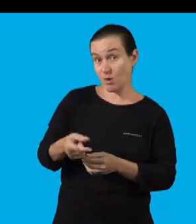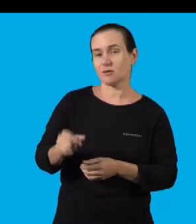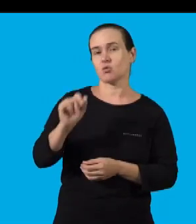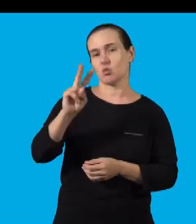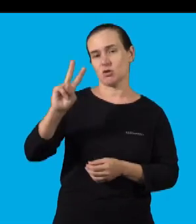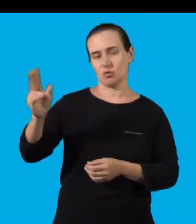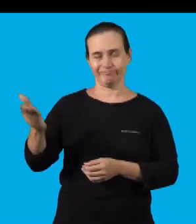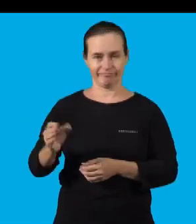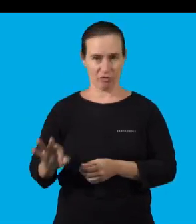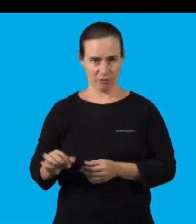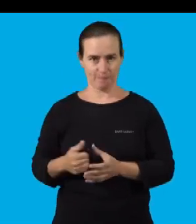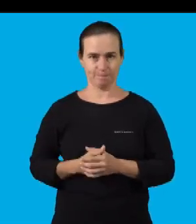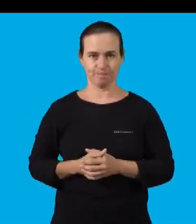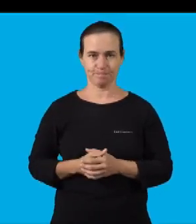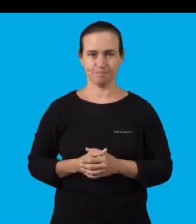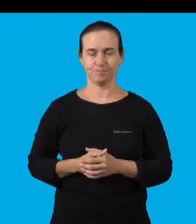for the value of y, we have